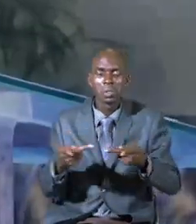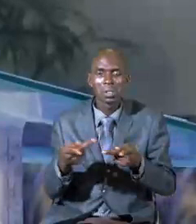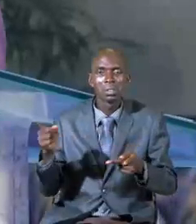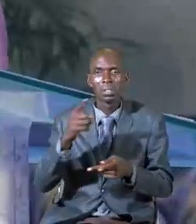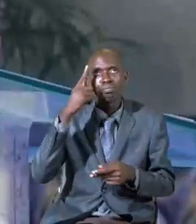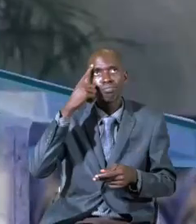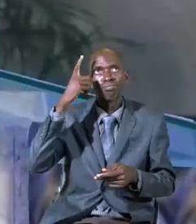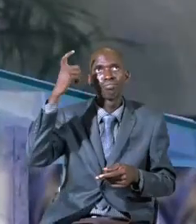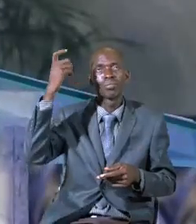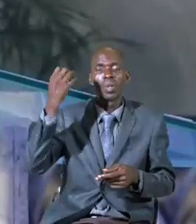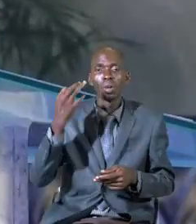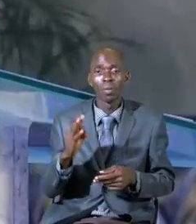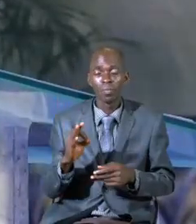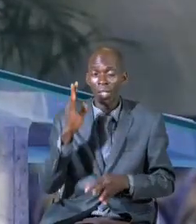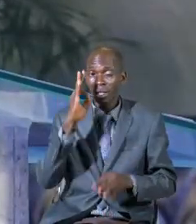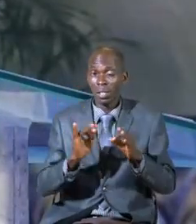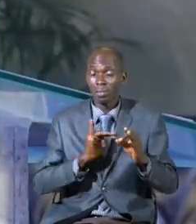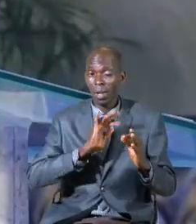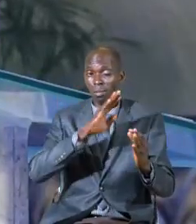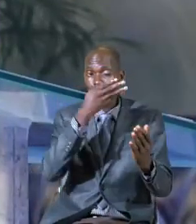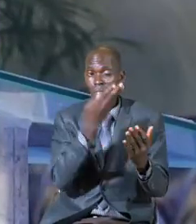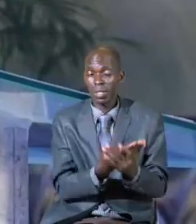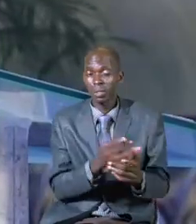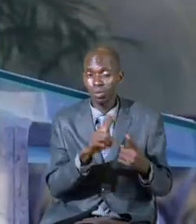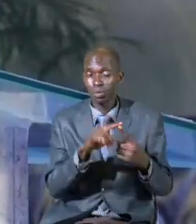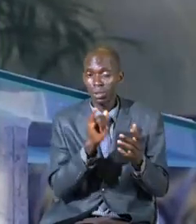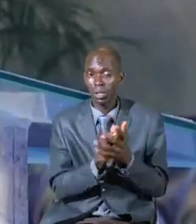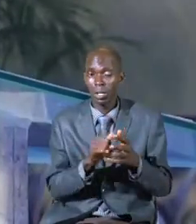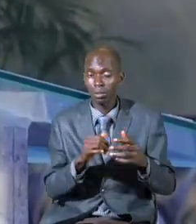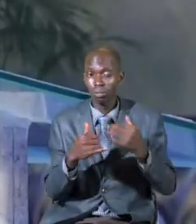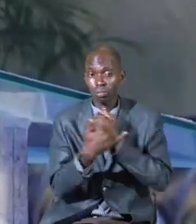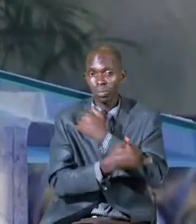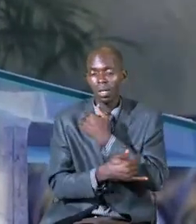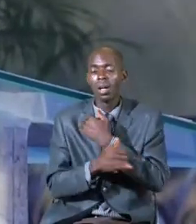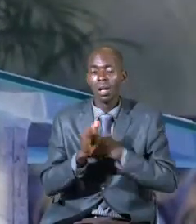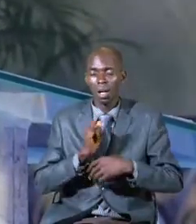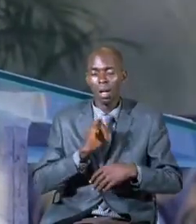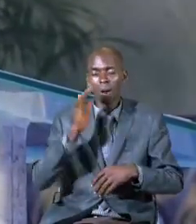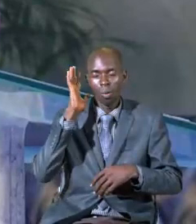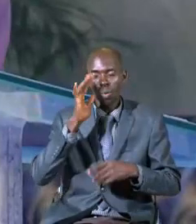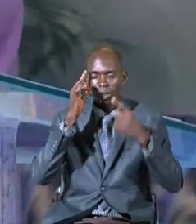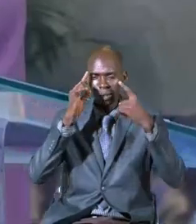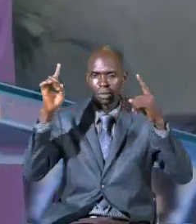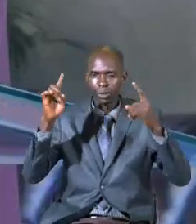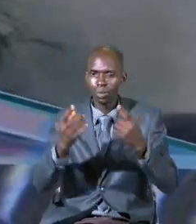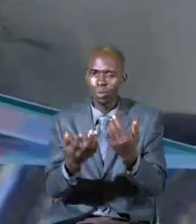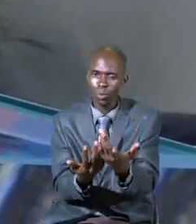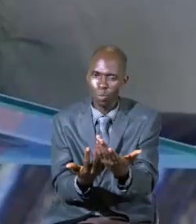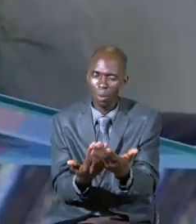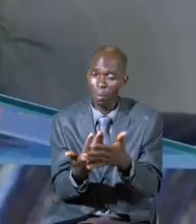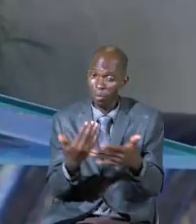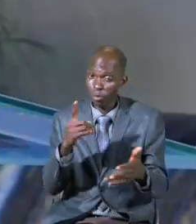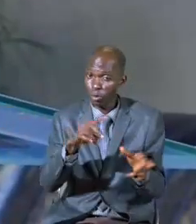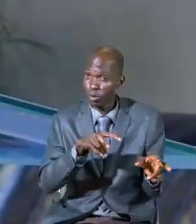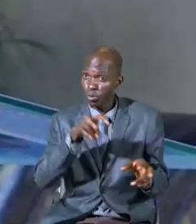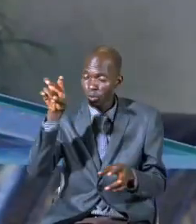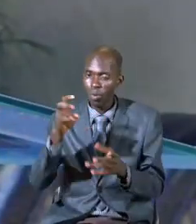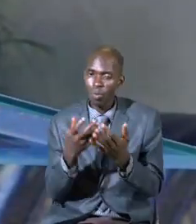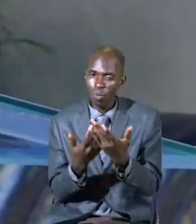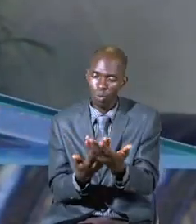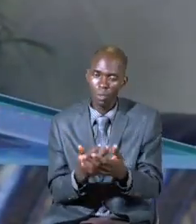I will succeed. Hold on before you travel. If you have a bad